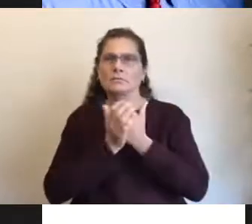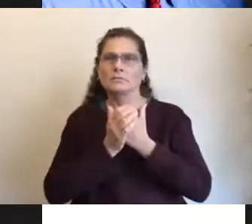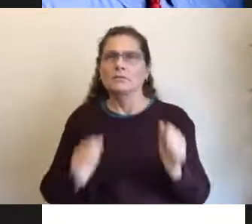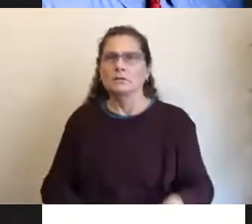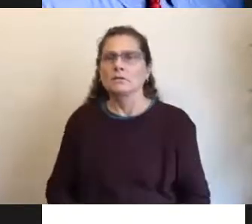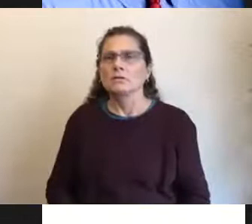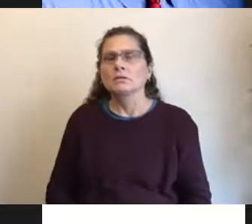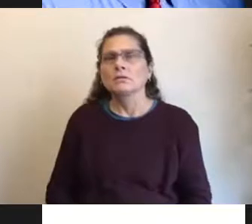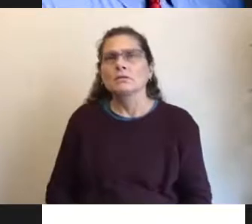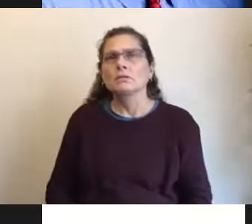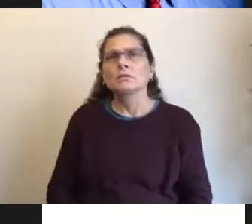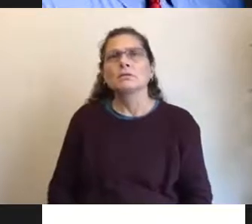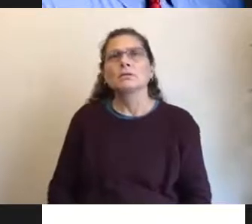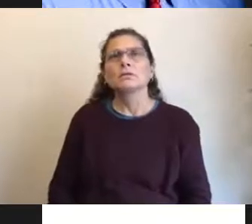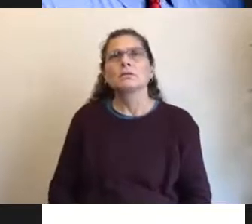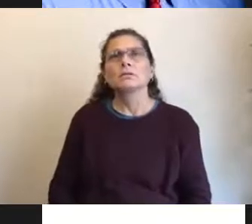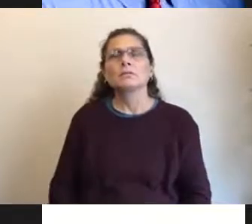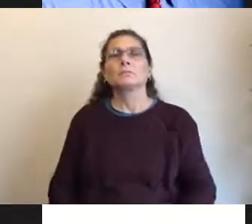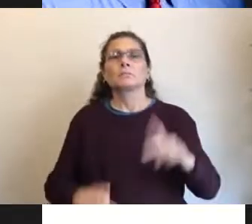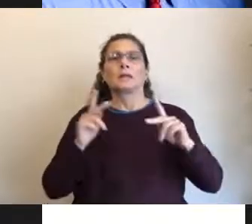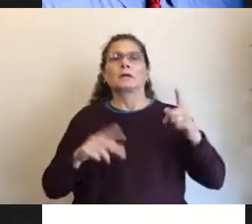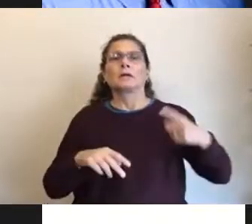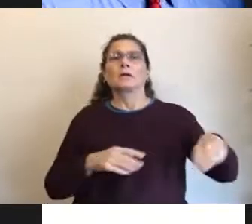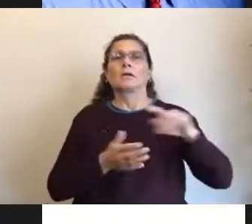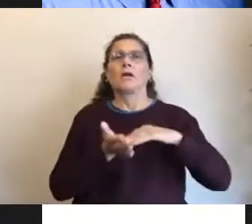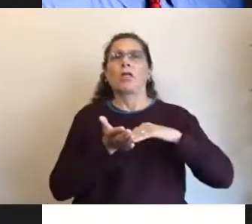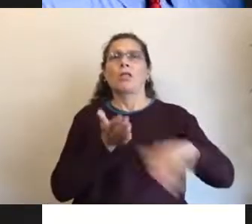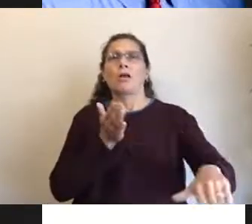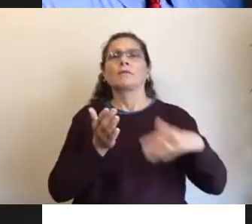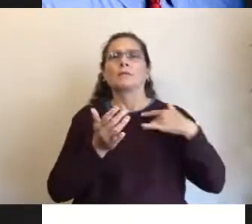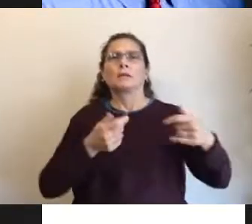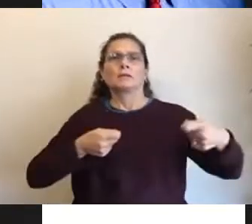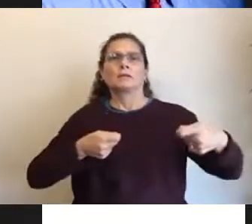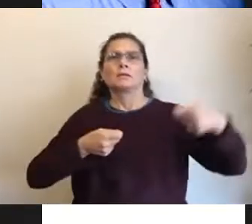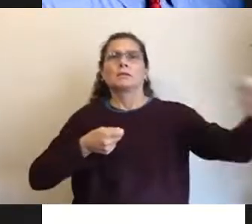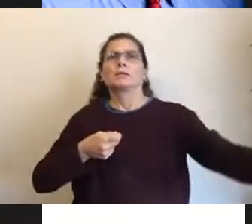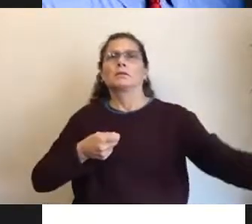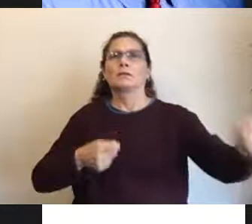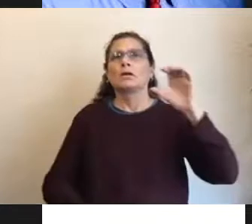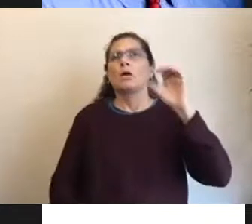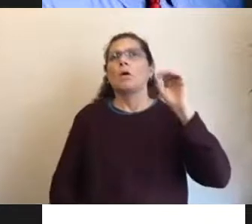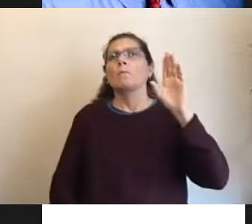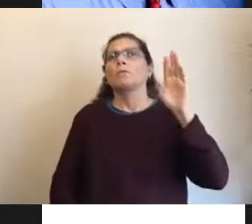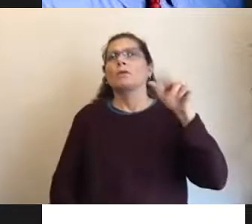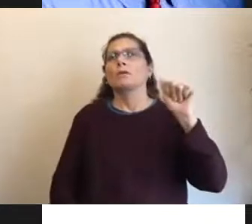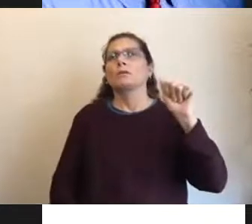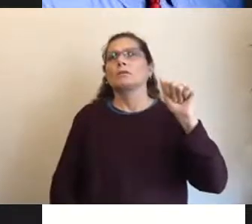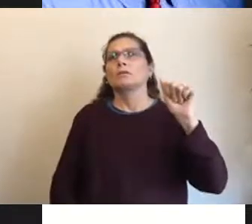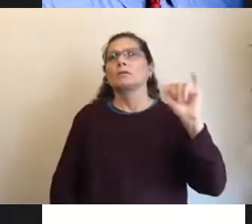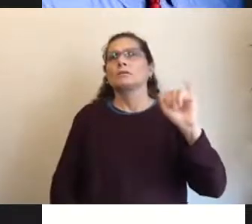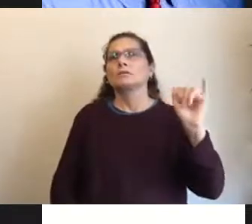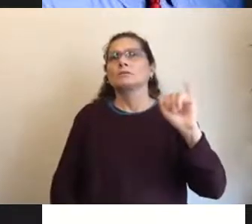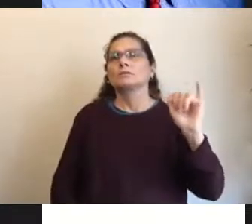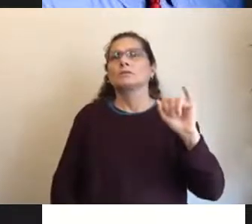health insurance through COBRA coverage, it may be a more costly solution. Enrollment experts can help